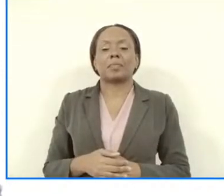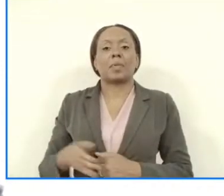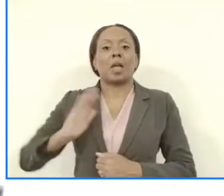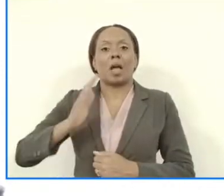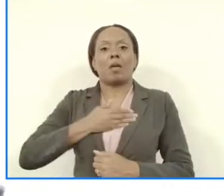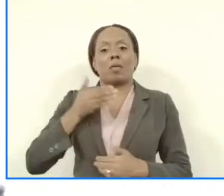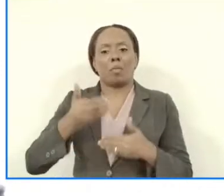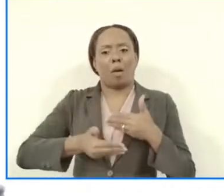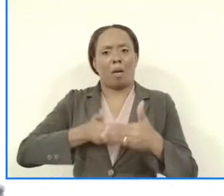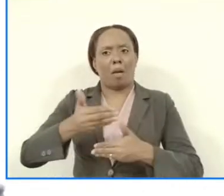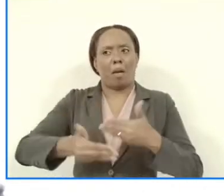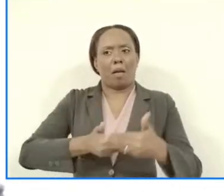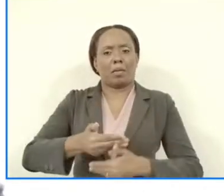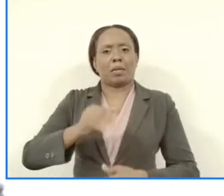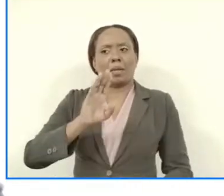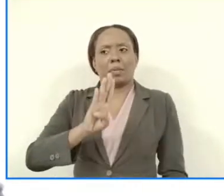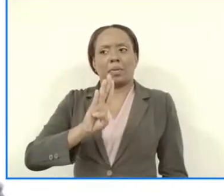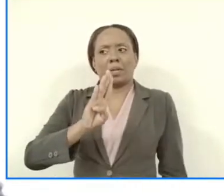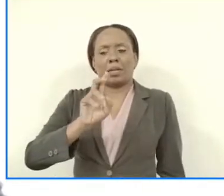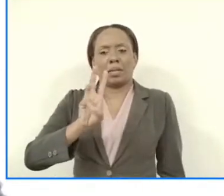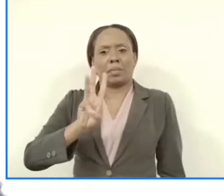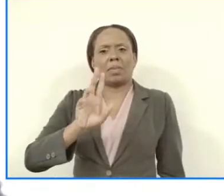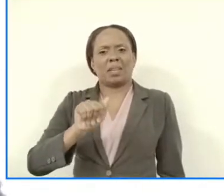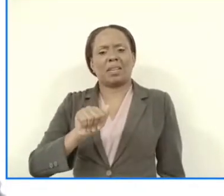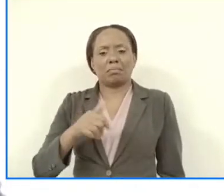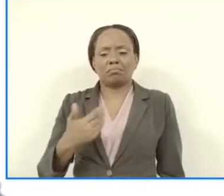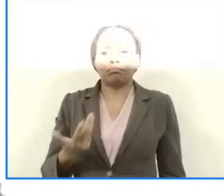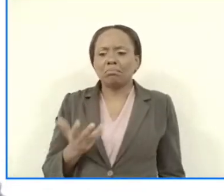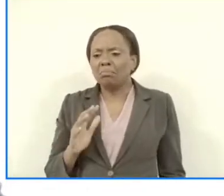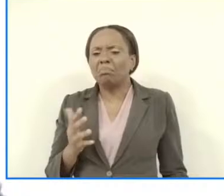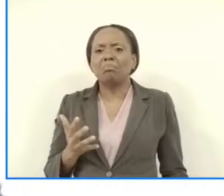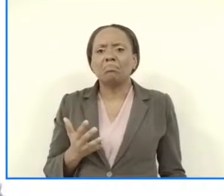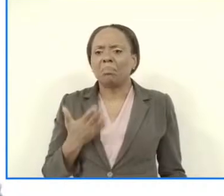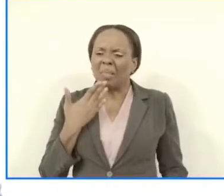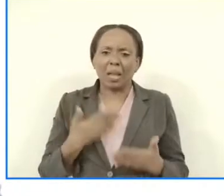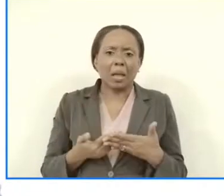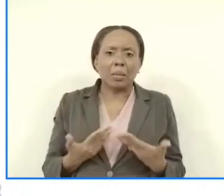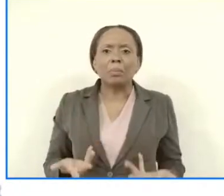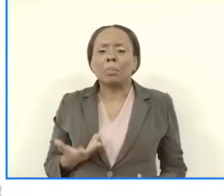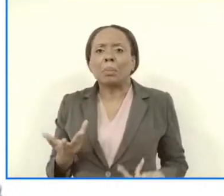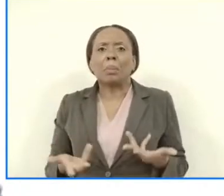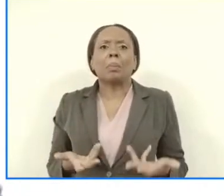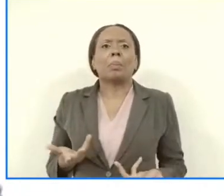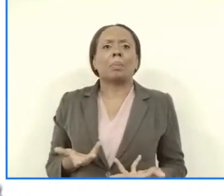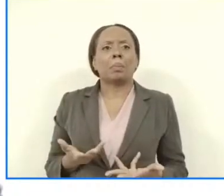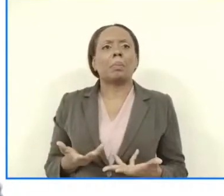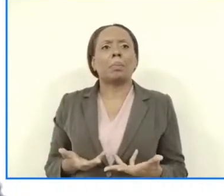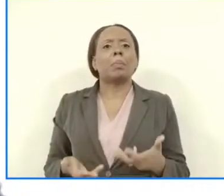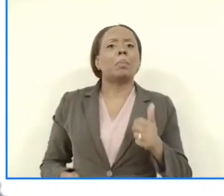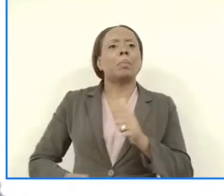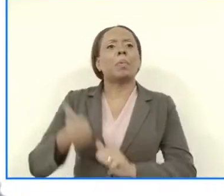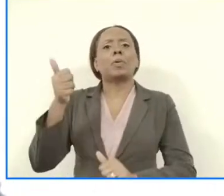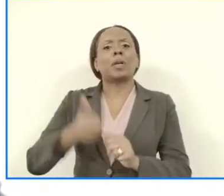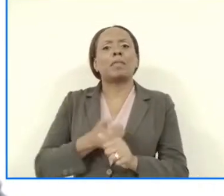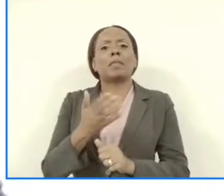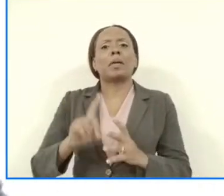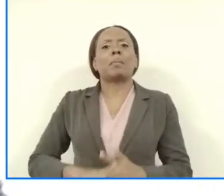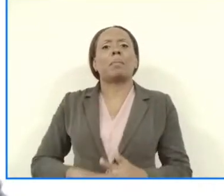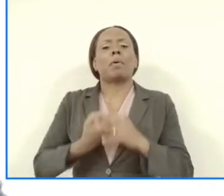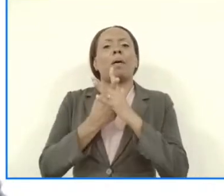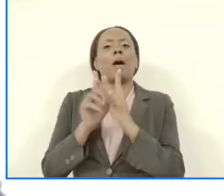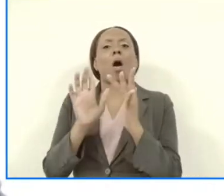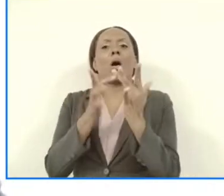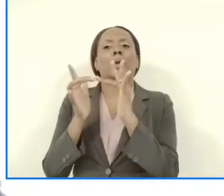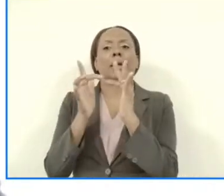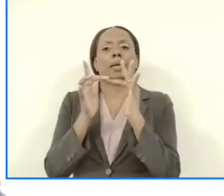has been relatively good in respect of getting our facilities back online on our production